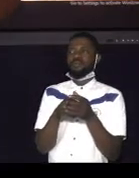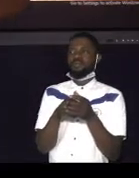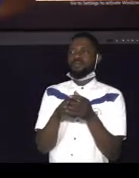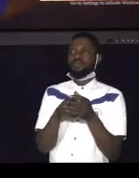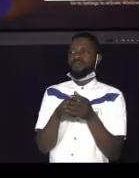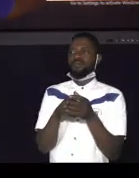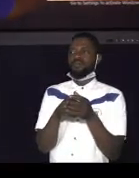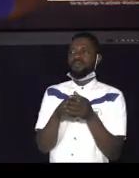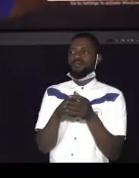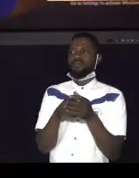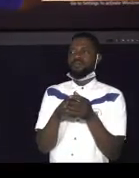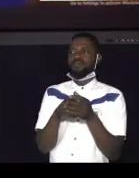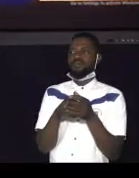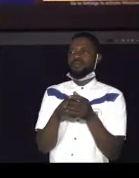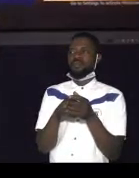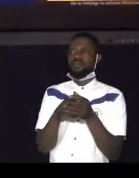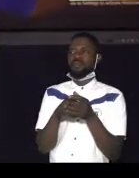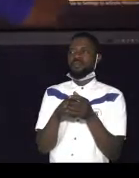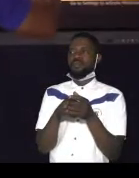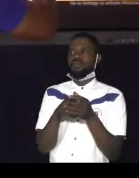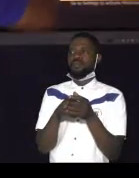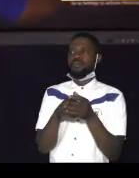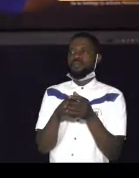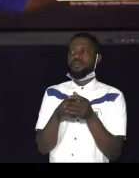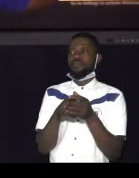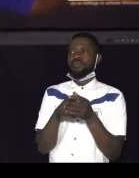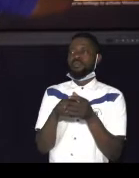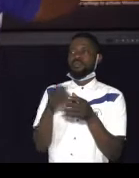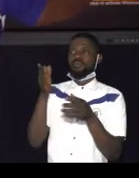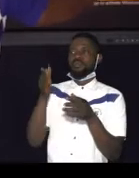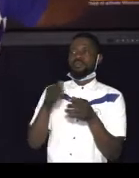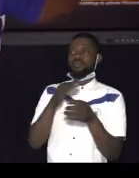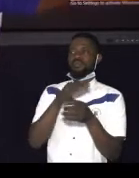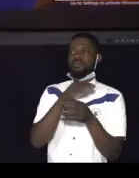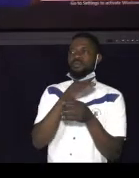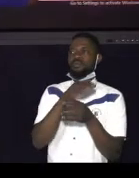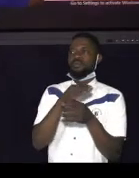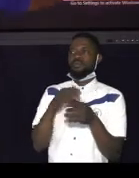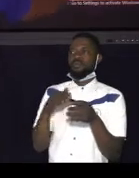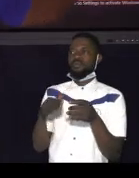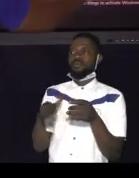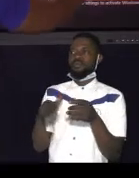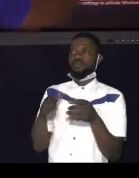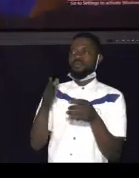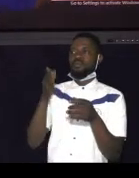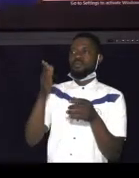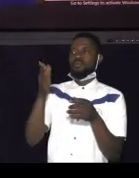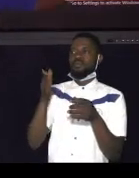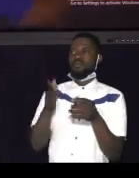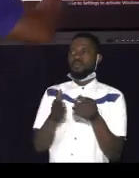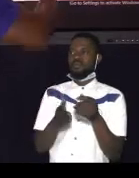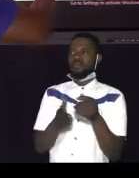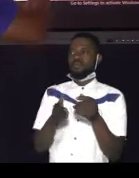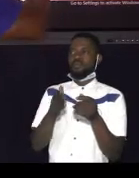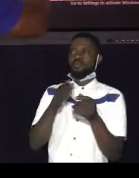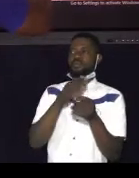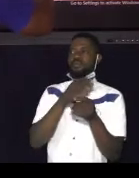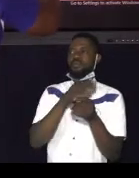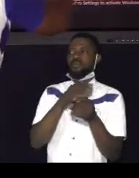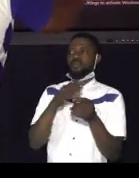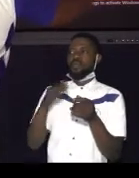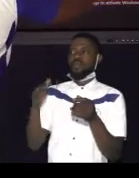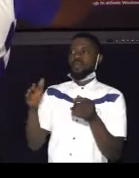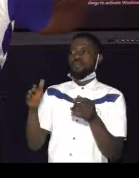then we are going to be having these lines, this line joining 10 to 4, 11 to 5, 1 to